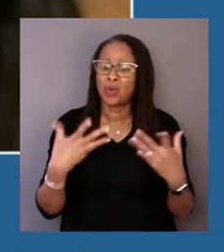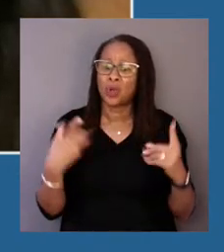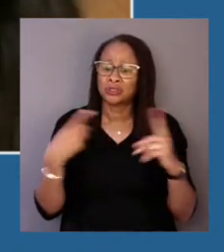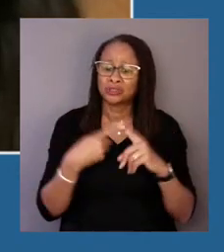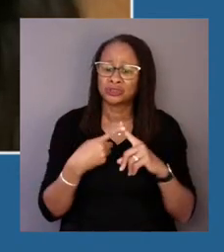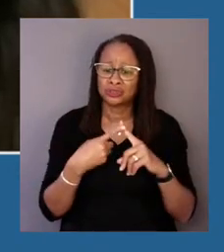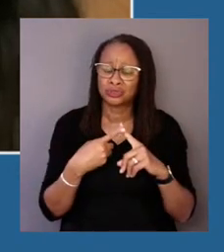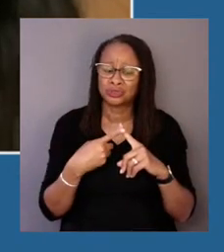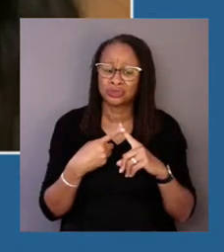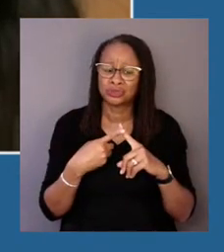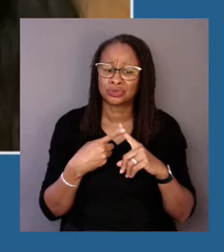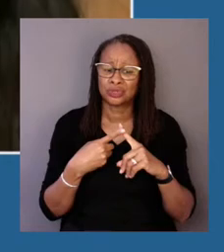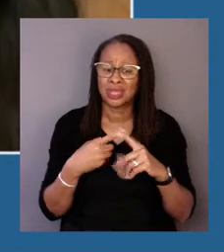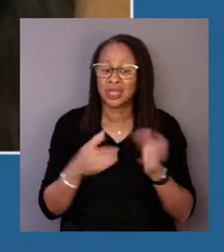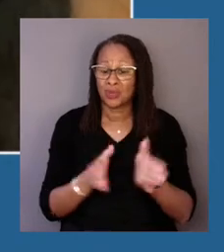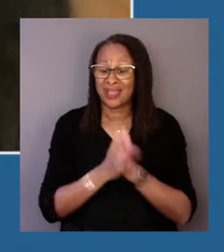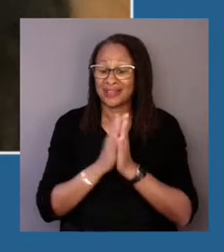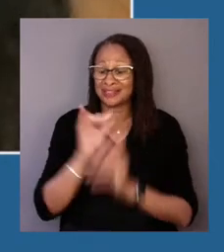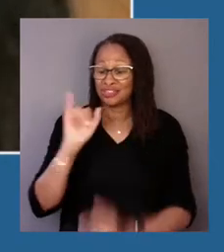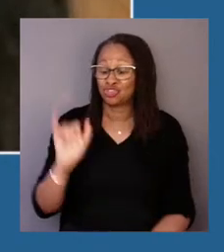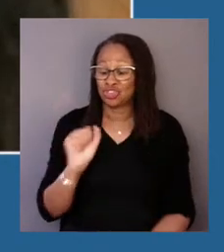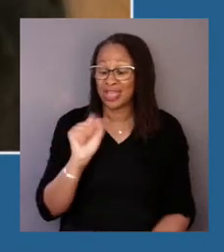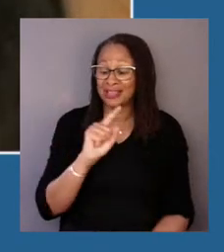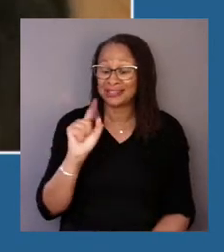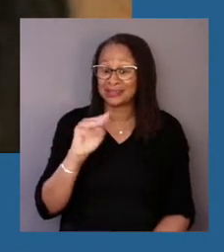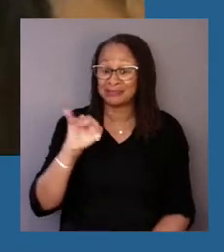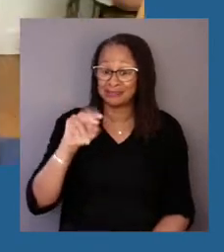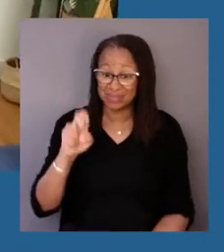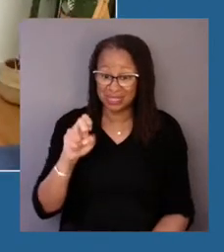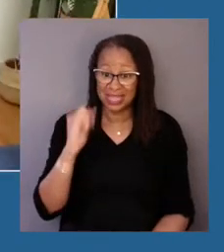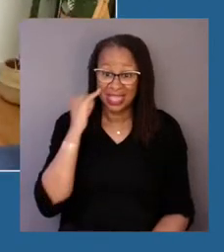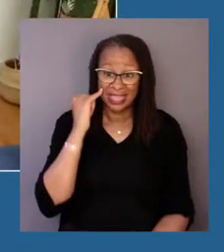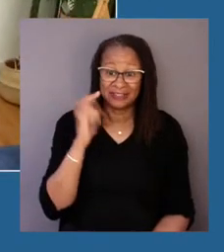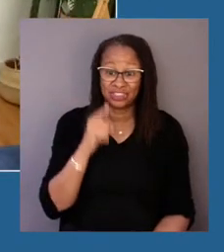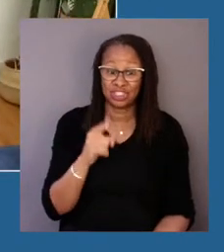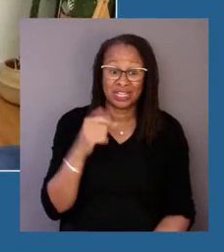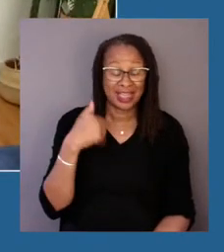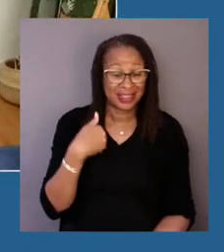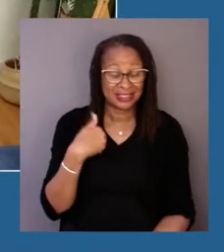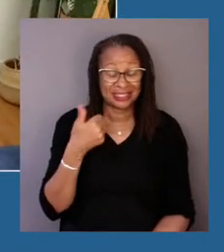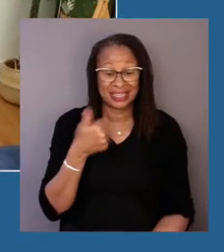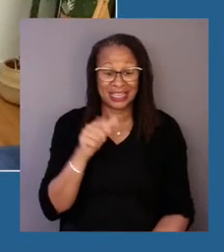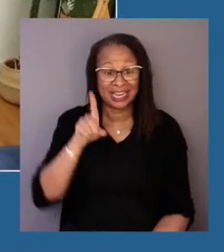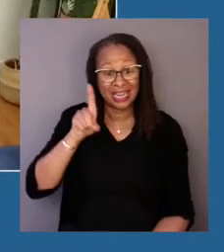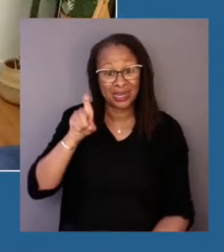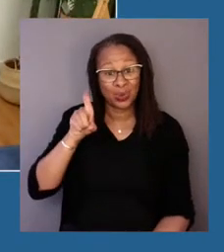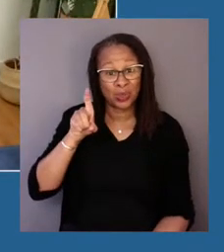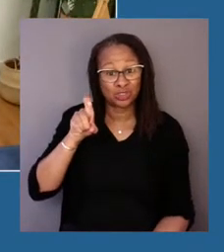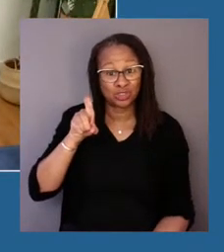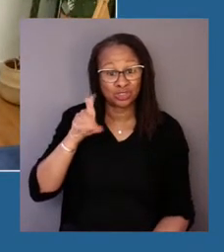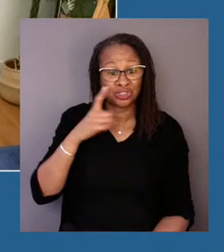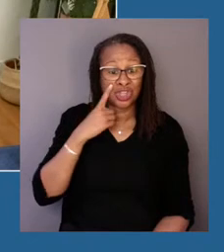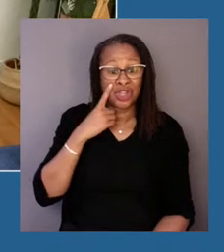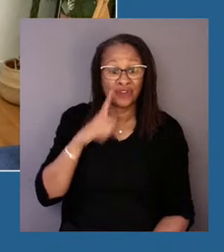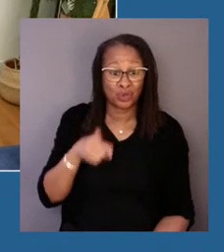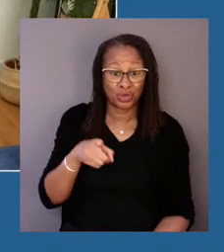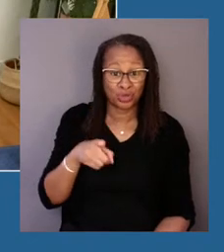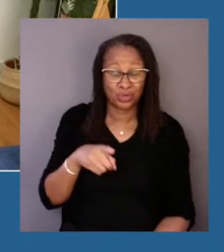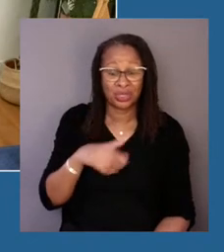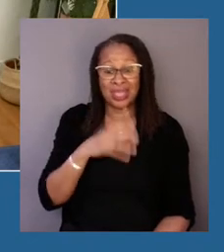We asked Jasmine if she would have had questions for you and